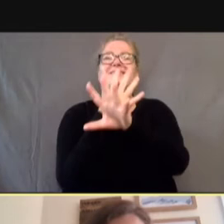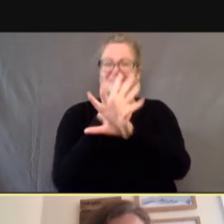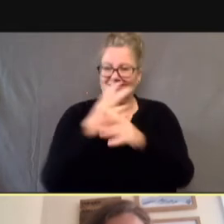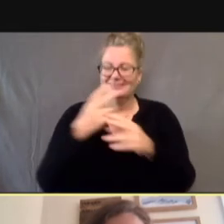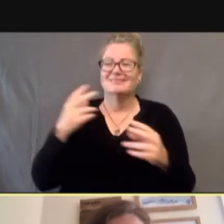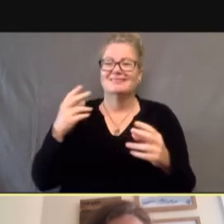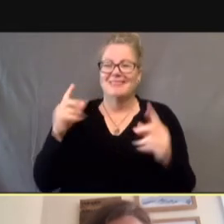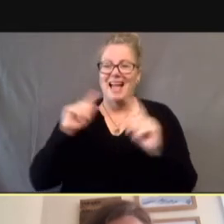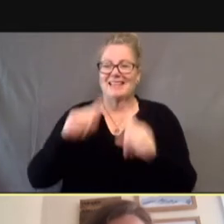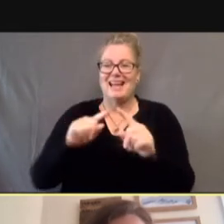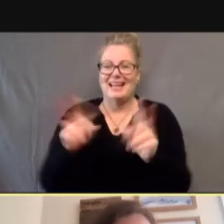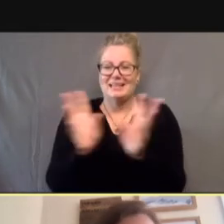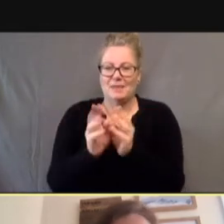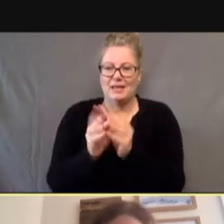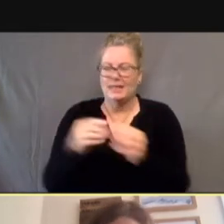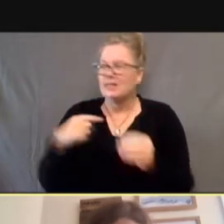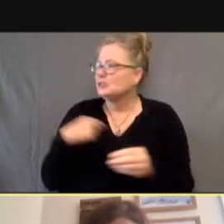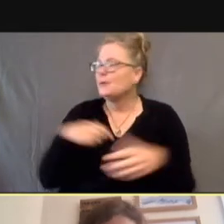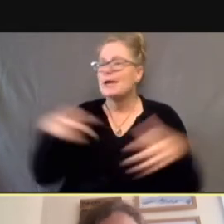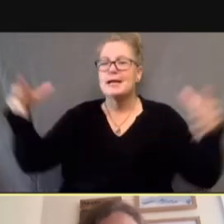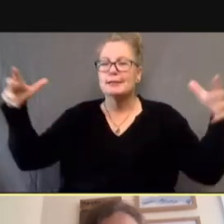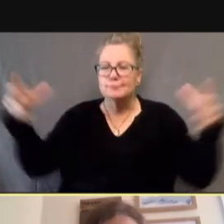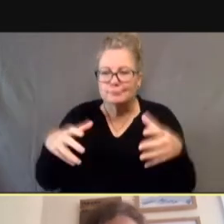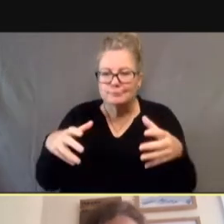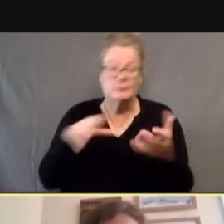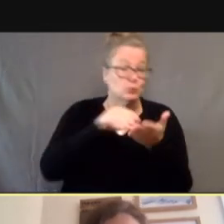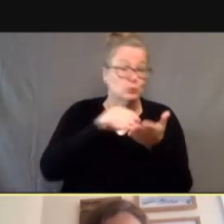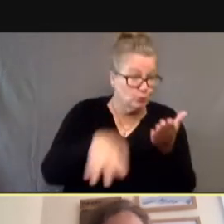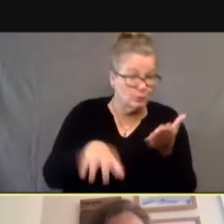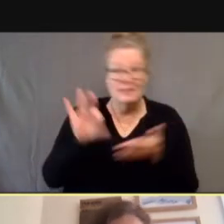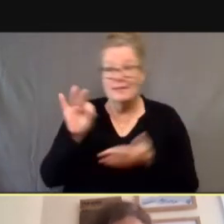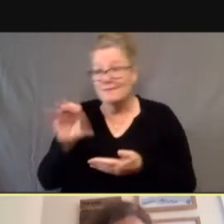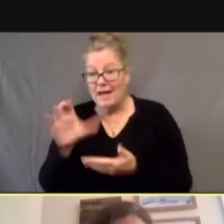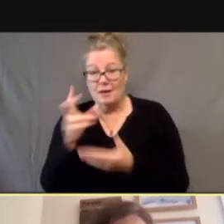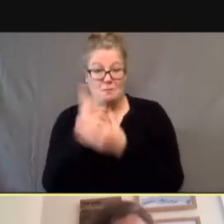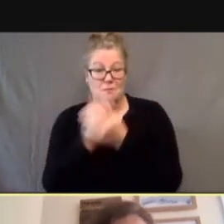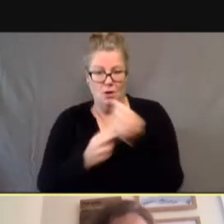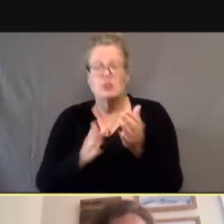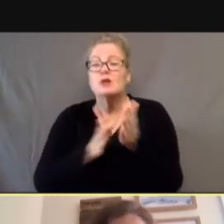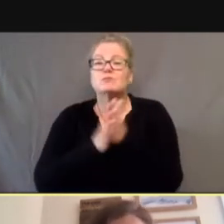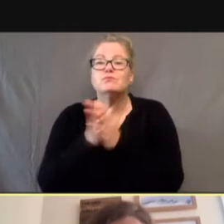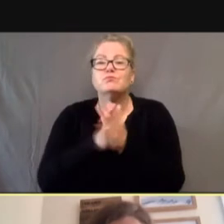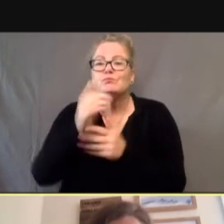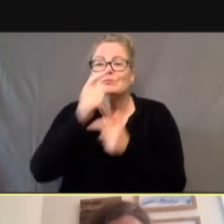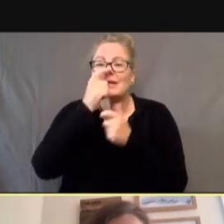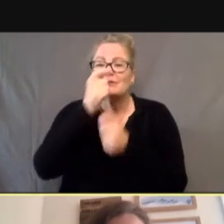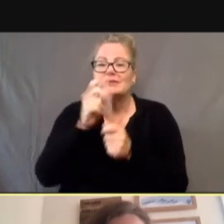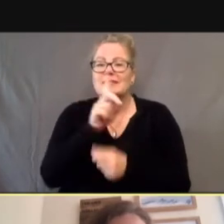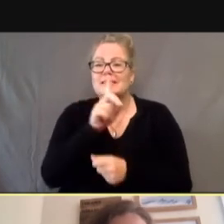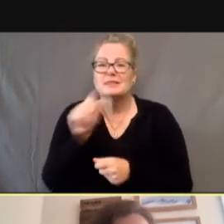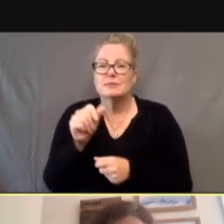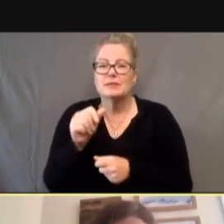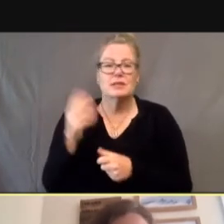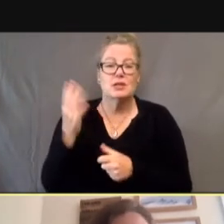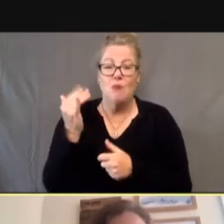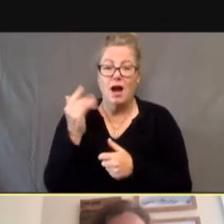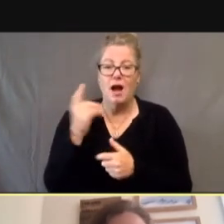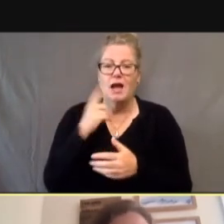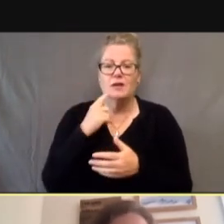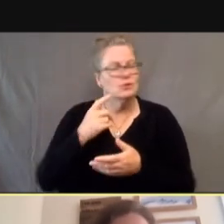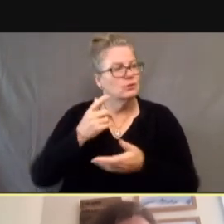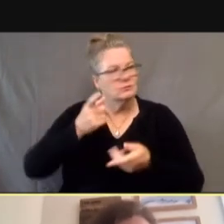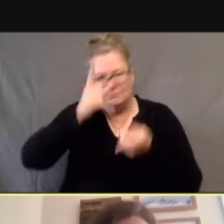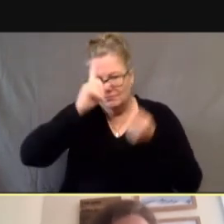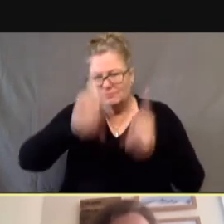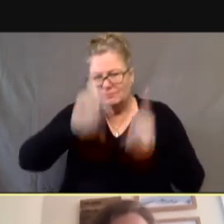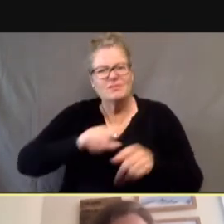as a bunch of individuals, students and faculty, who are interested in disability, to join forces around our shared belief that